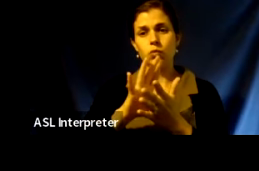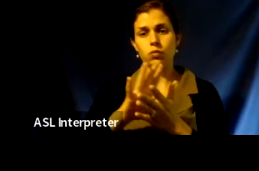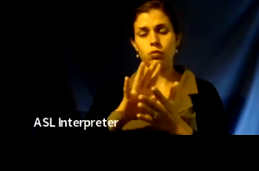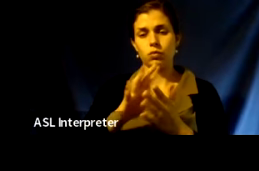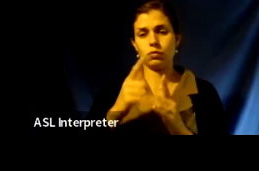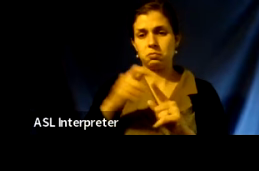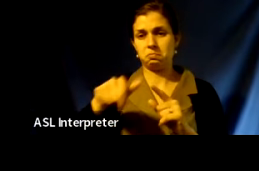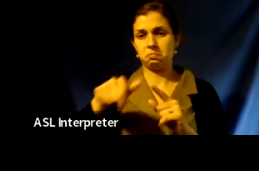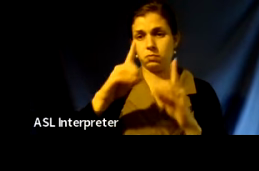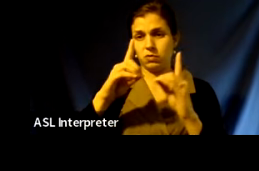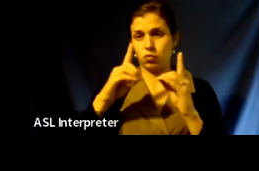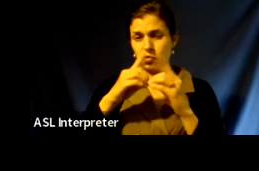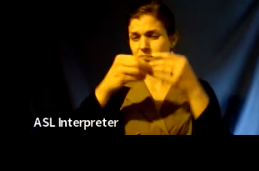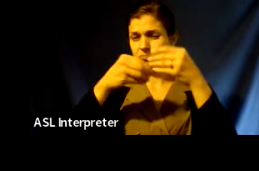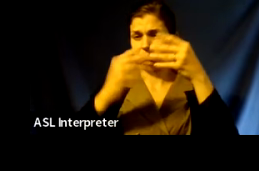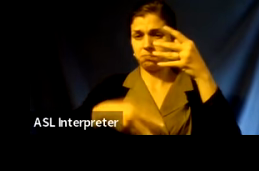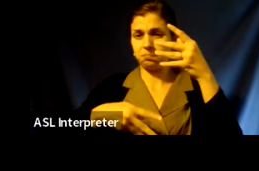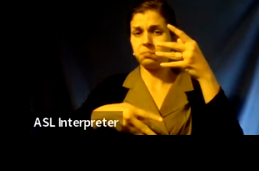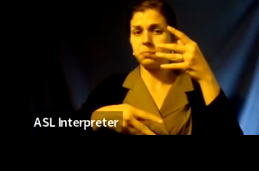district.